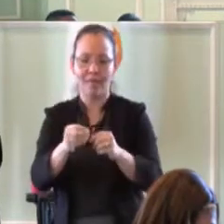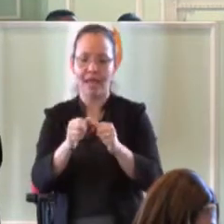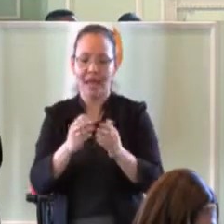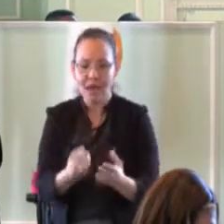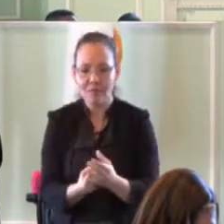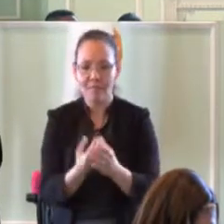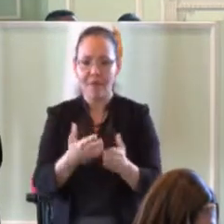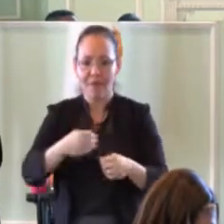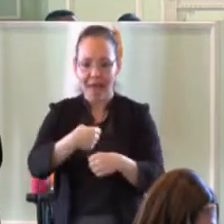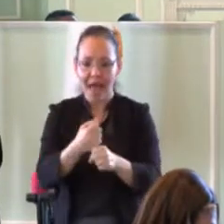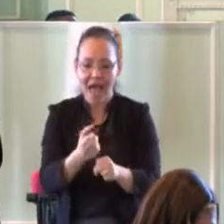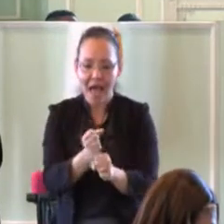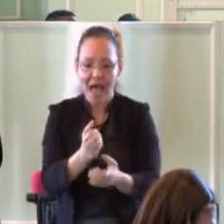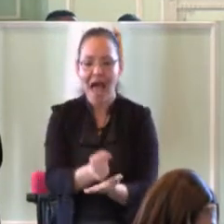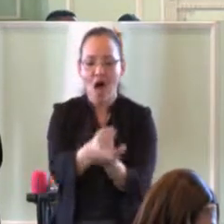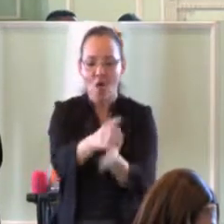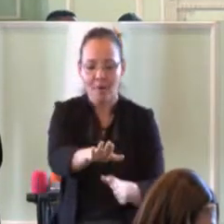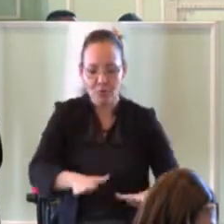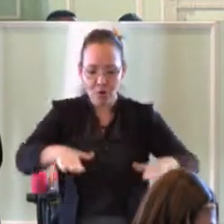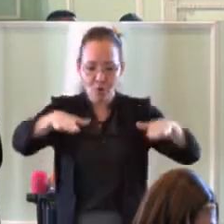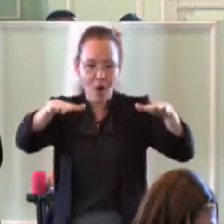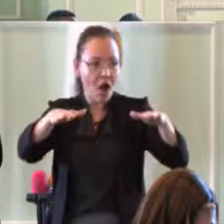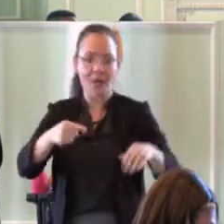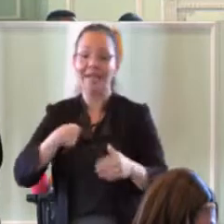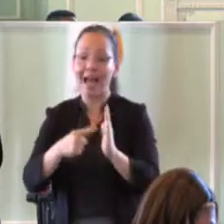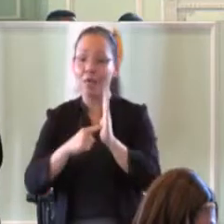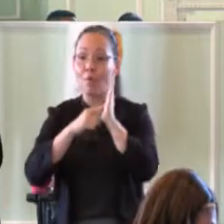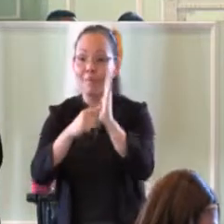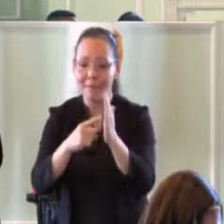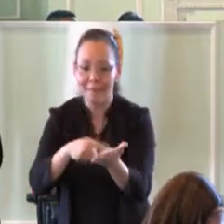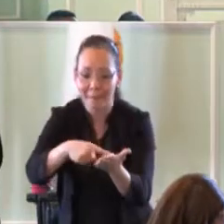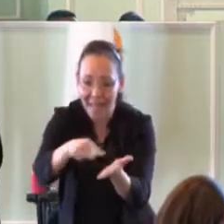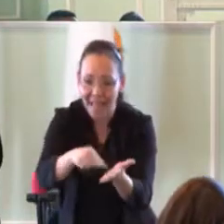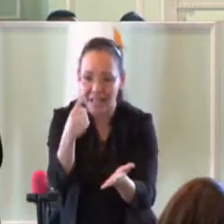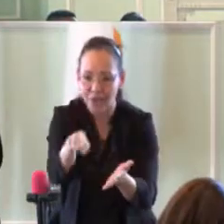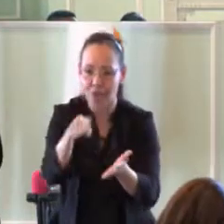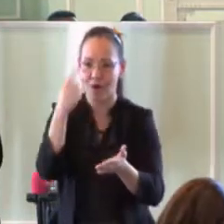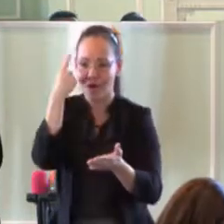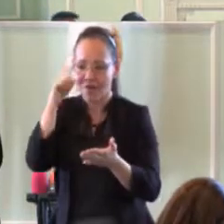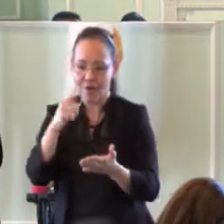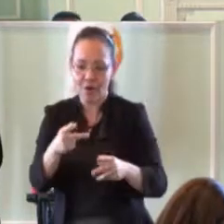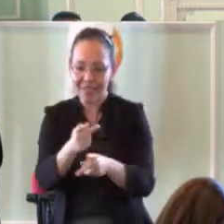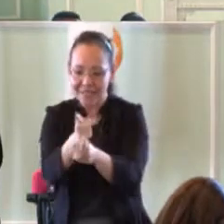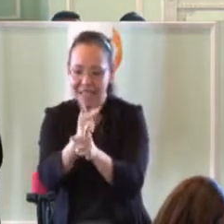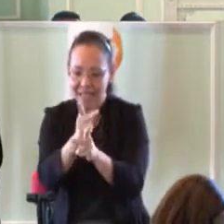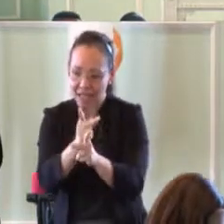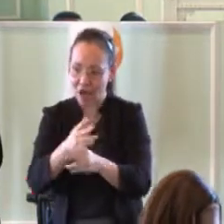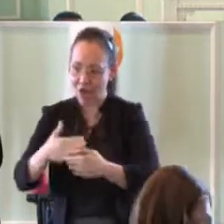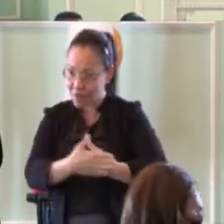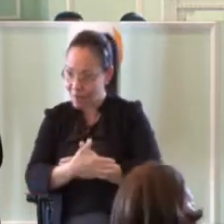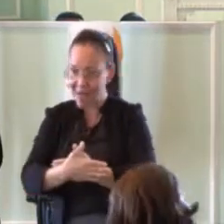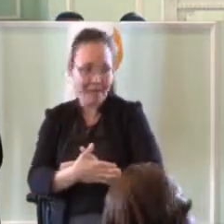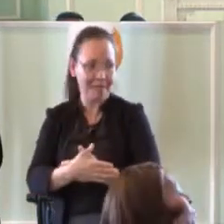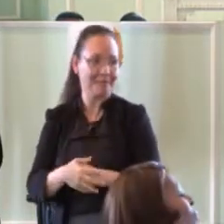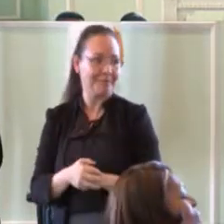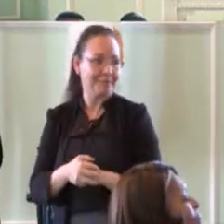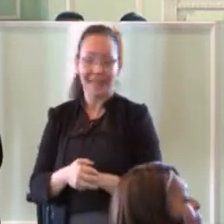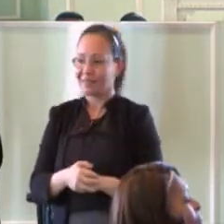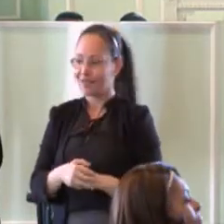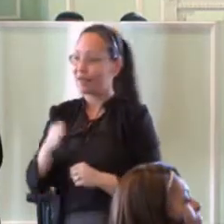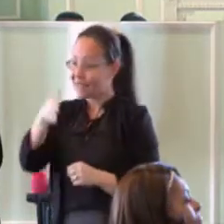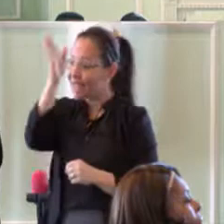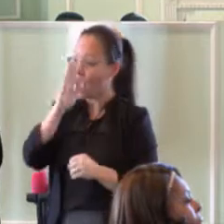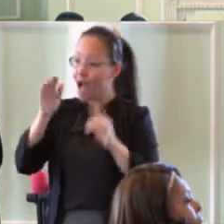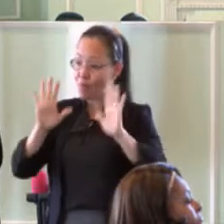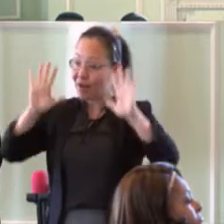and I will even pay you money to do that. Isn't God great? Isn't God good? Wow. And she